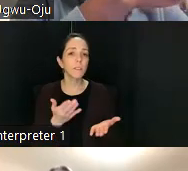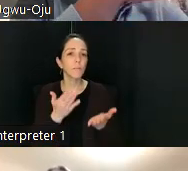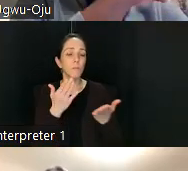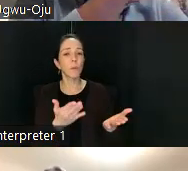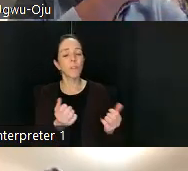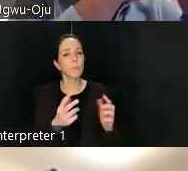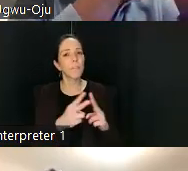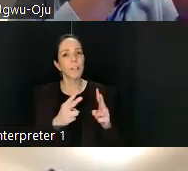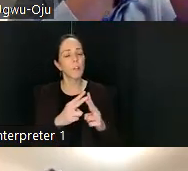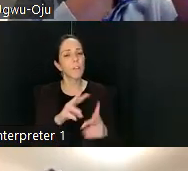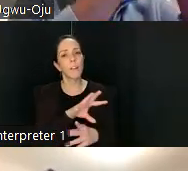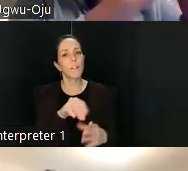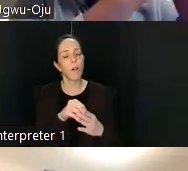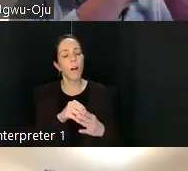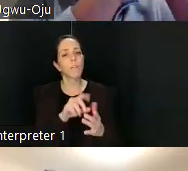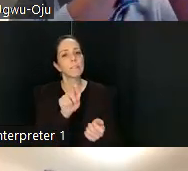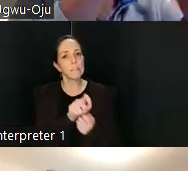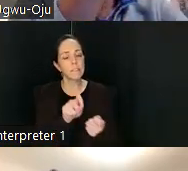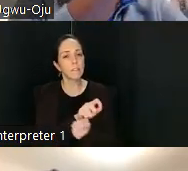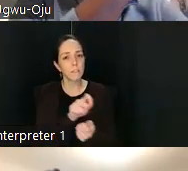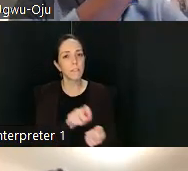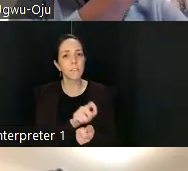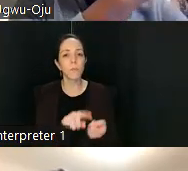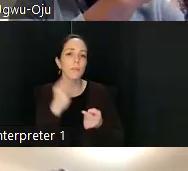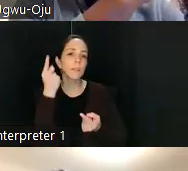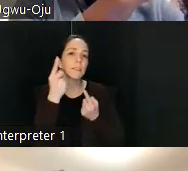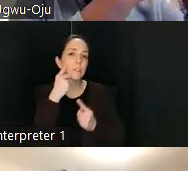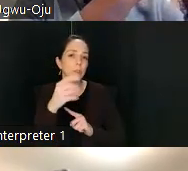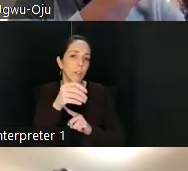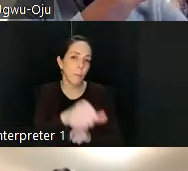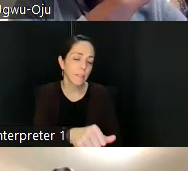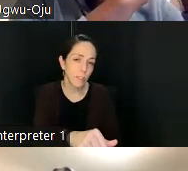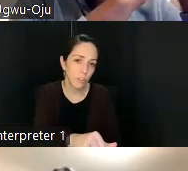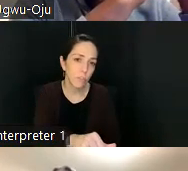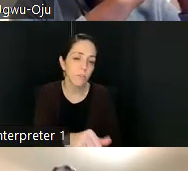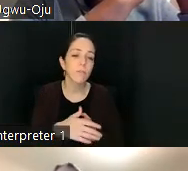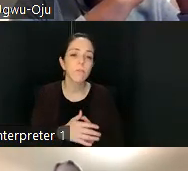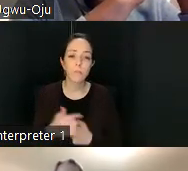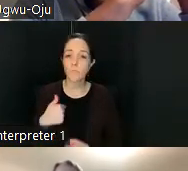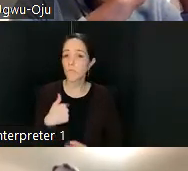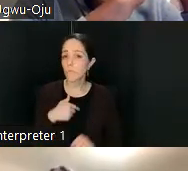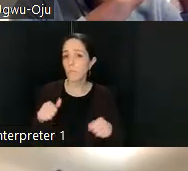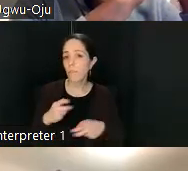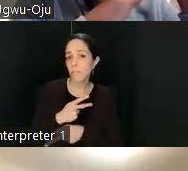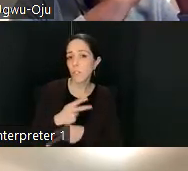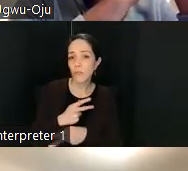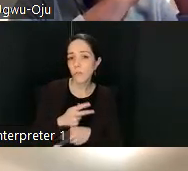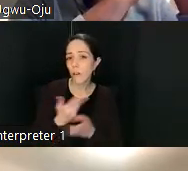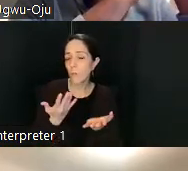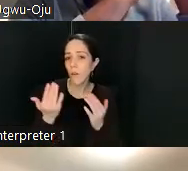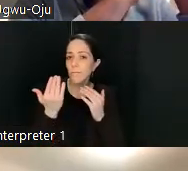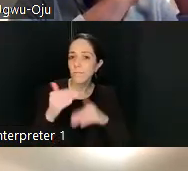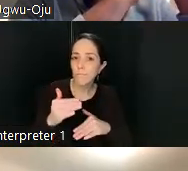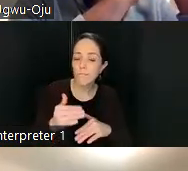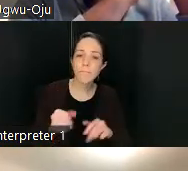to carry out. So that's just, we can figure out what the bounds are, what you could do and